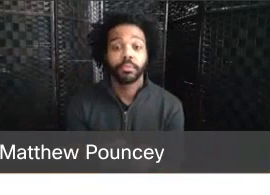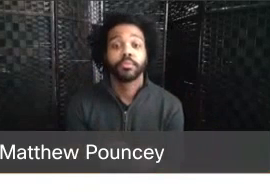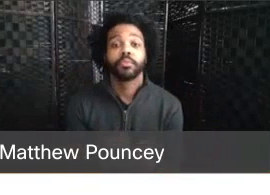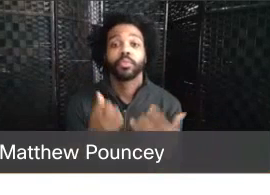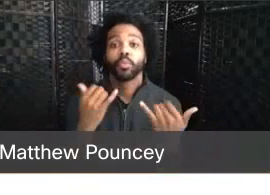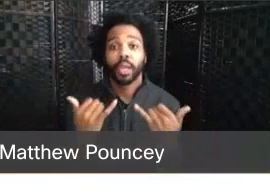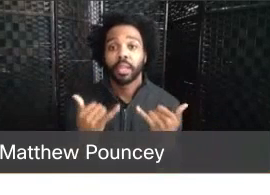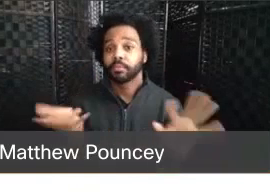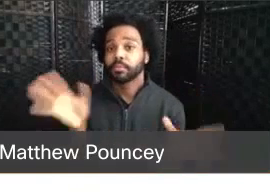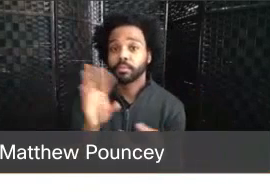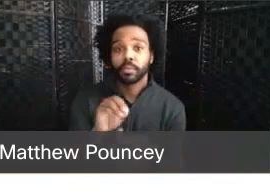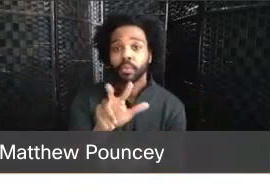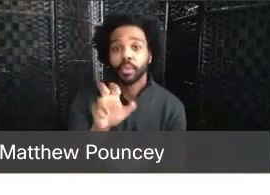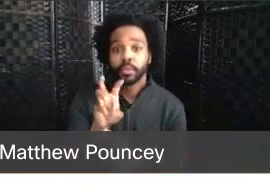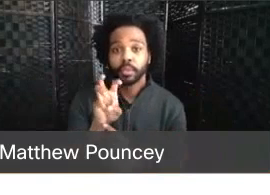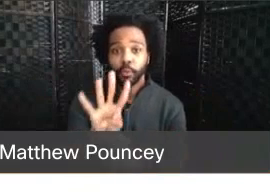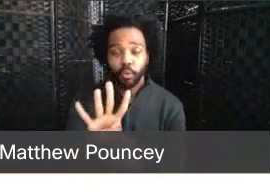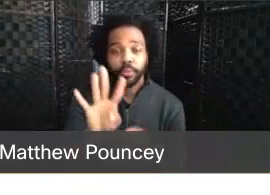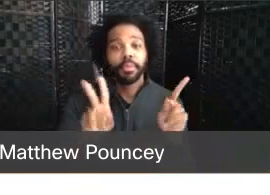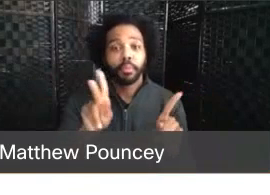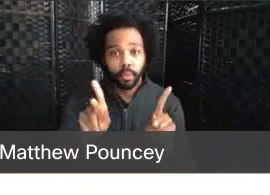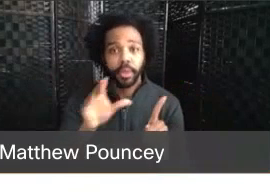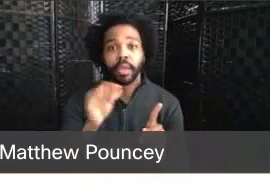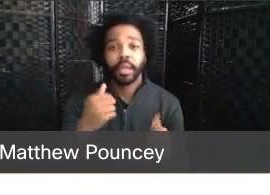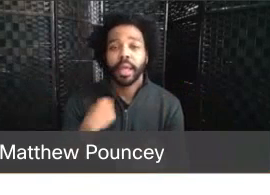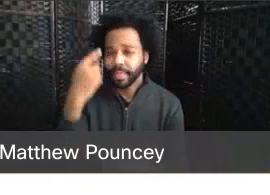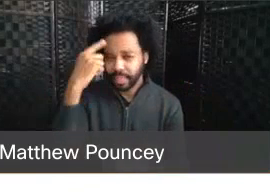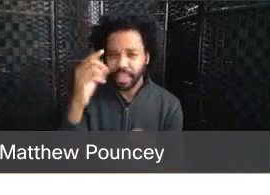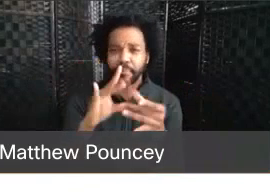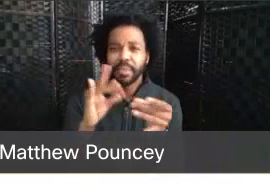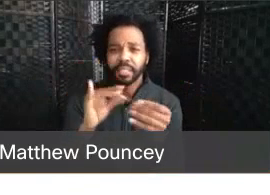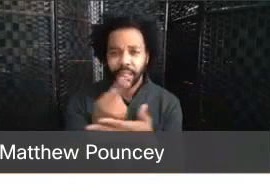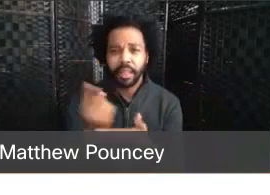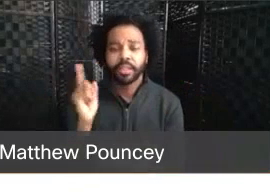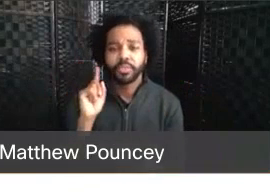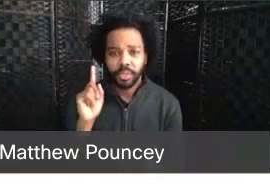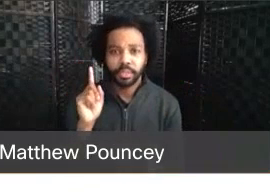Currently 364 people. And I think that I mentioned last week that